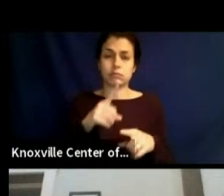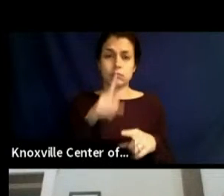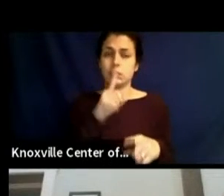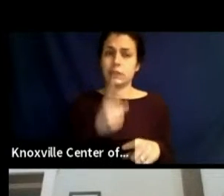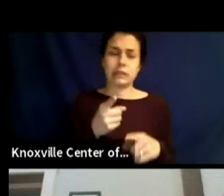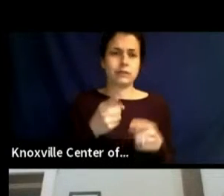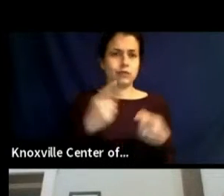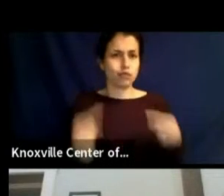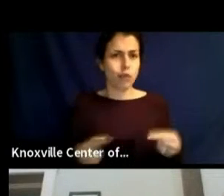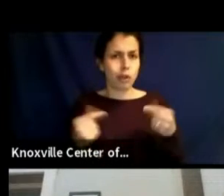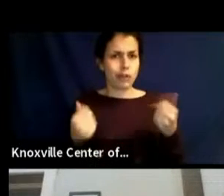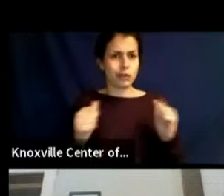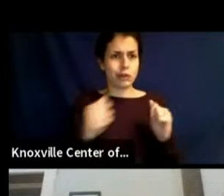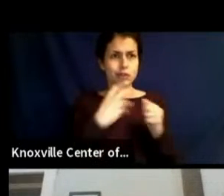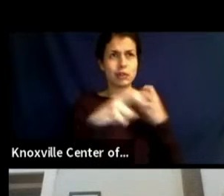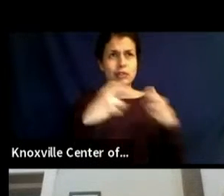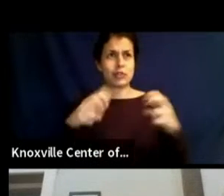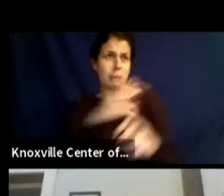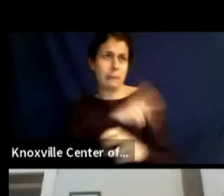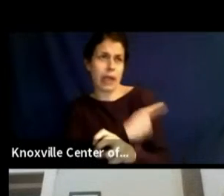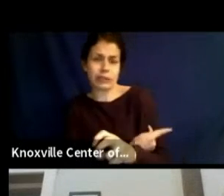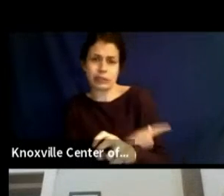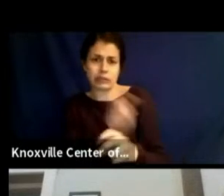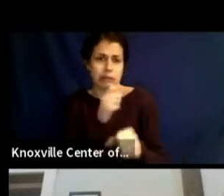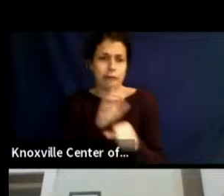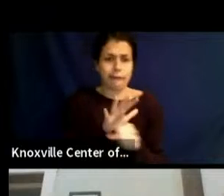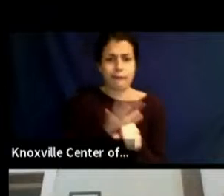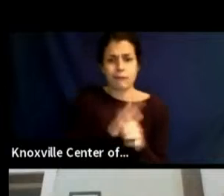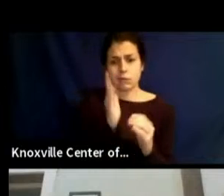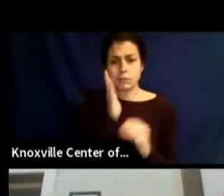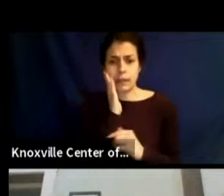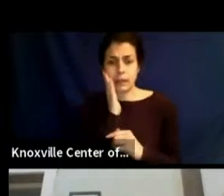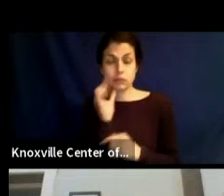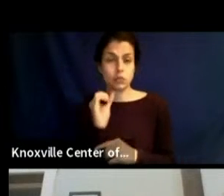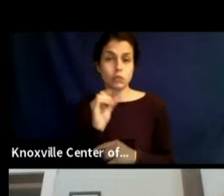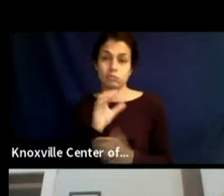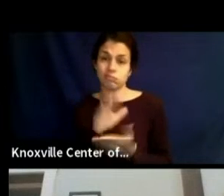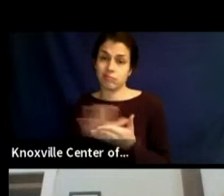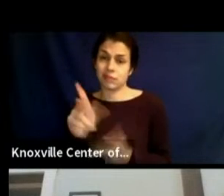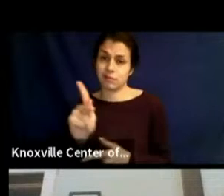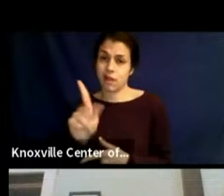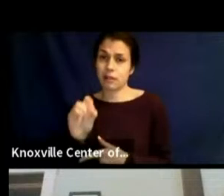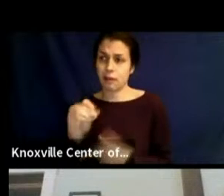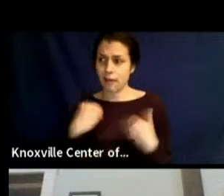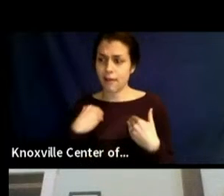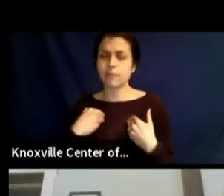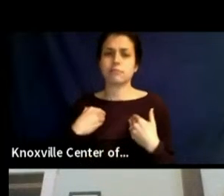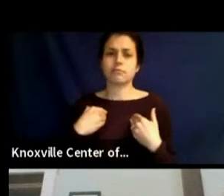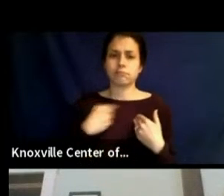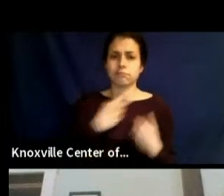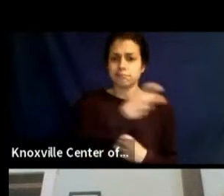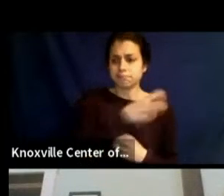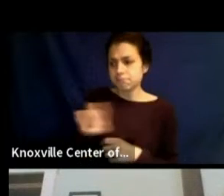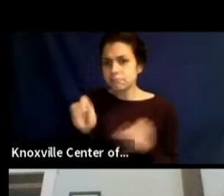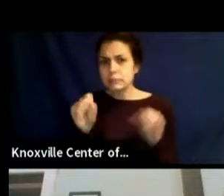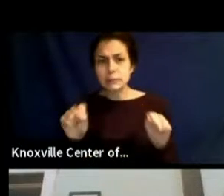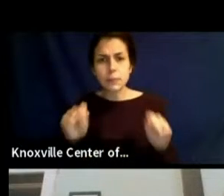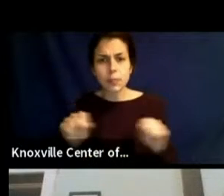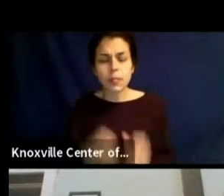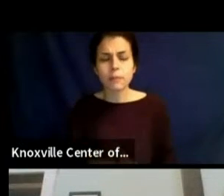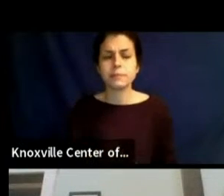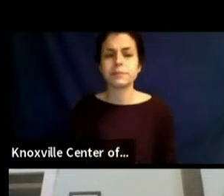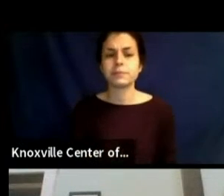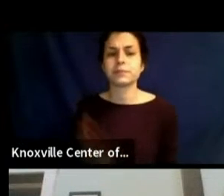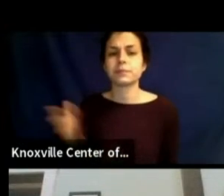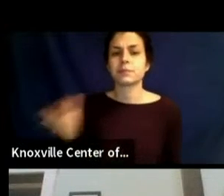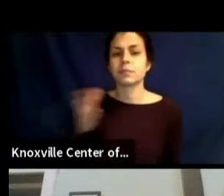that's a bright spot in that picture, I think. Dr. Gocher, there's one other thing before